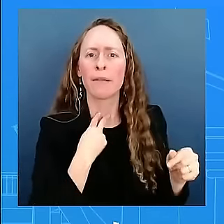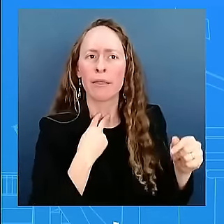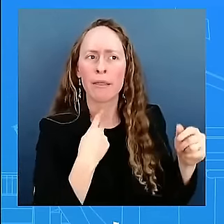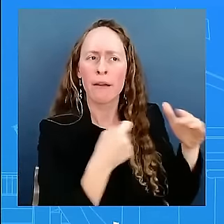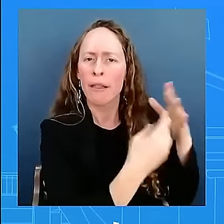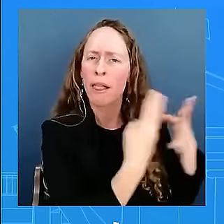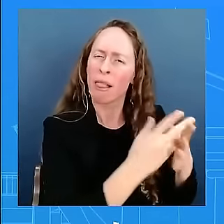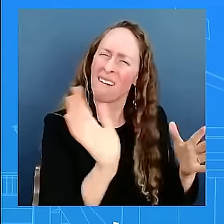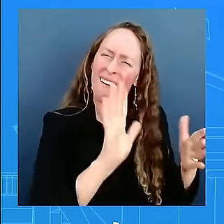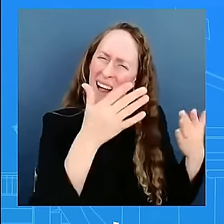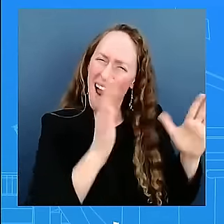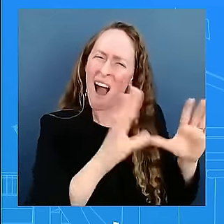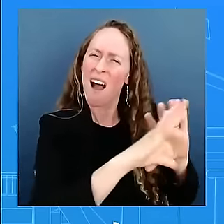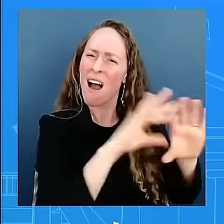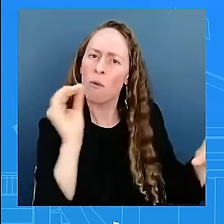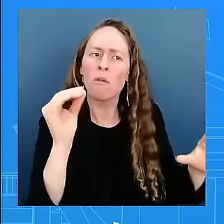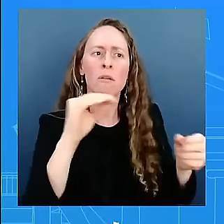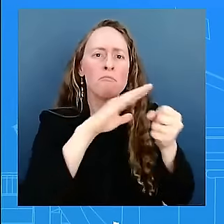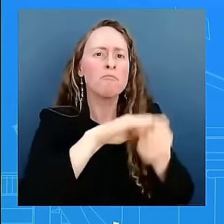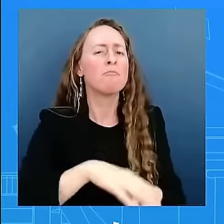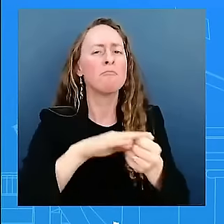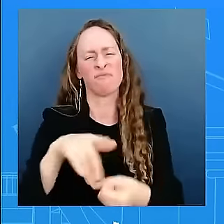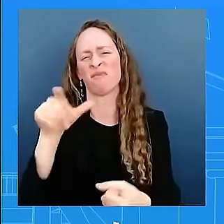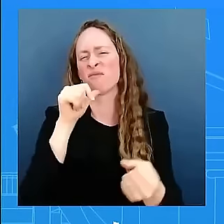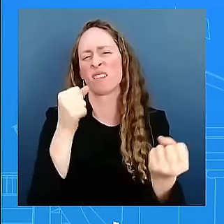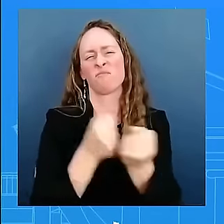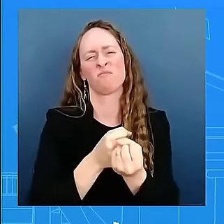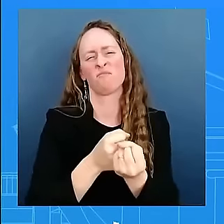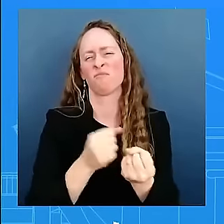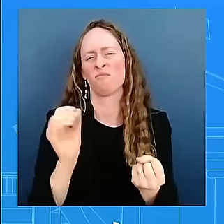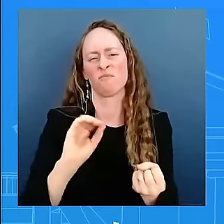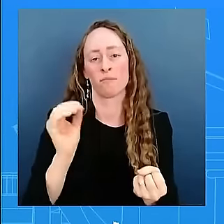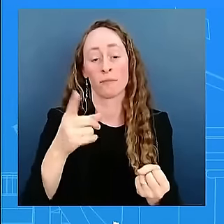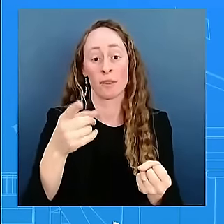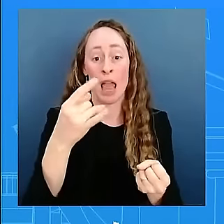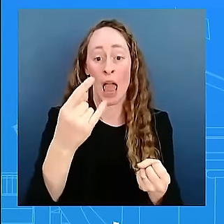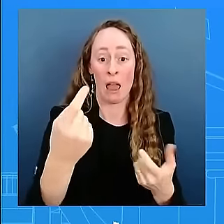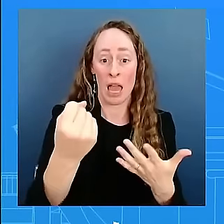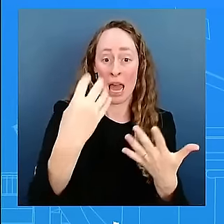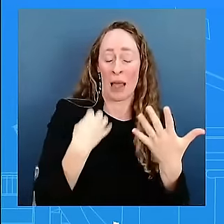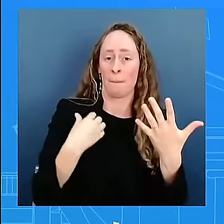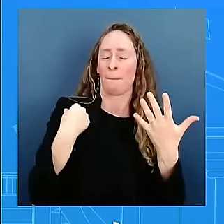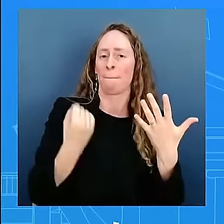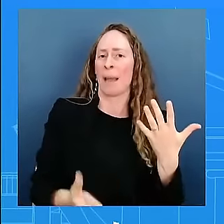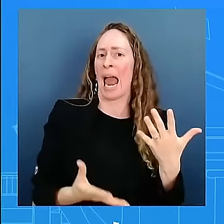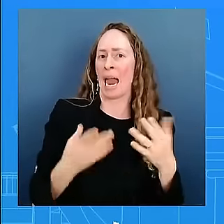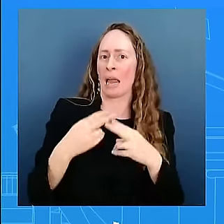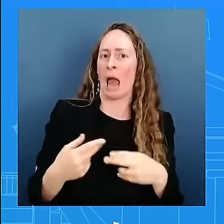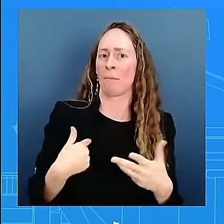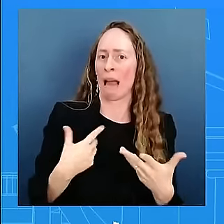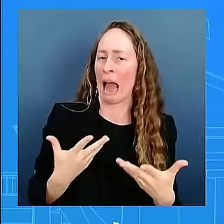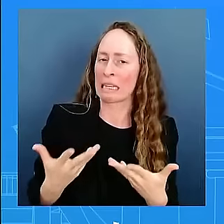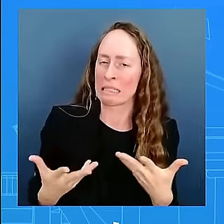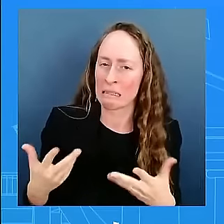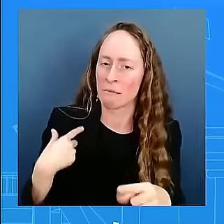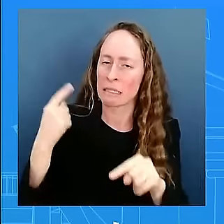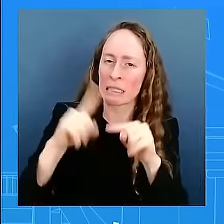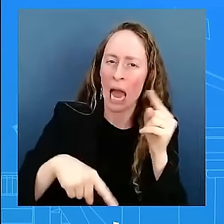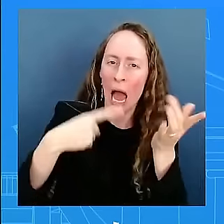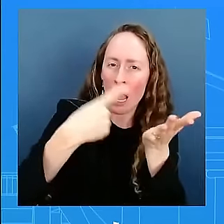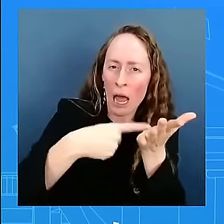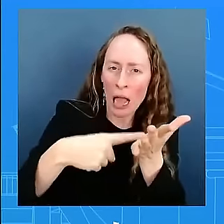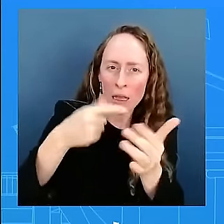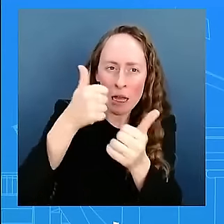continue to be very, very clear about. You just listed out a bunch of names. I don't want to go point by point on these names, but more broadly,